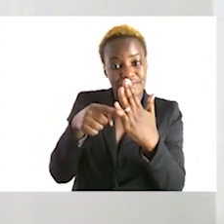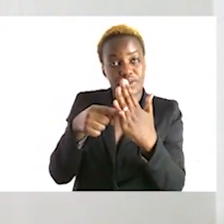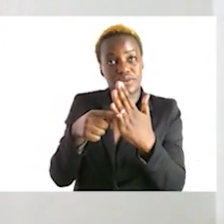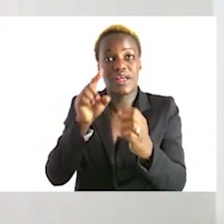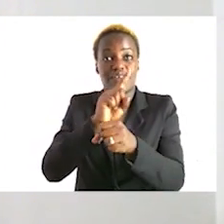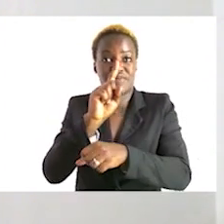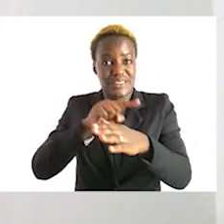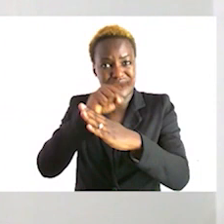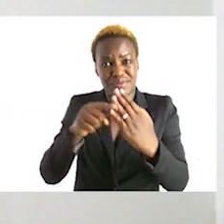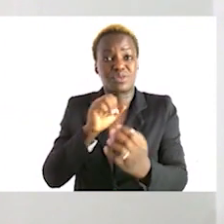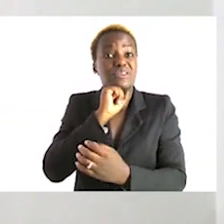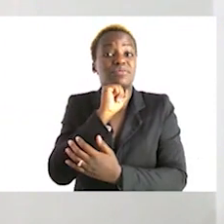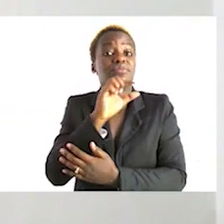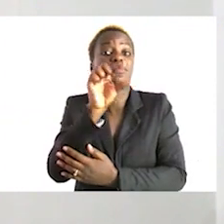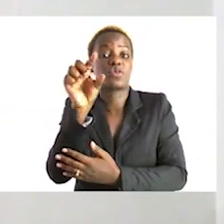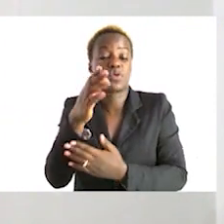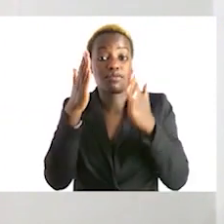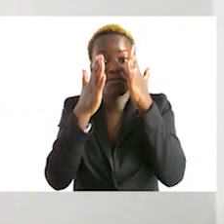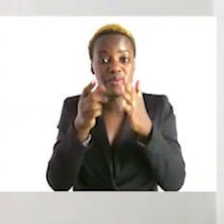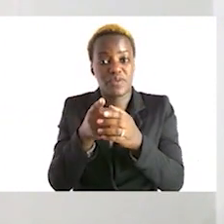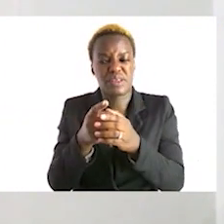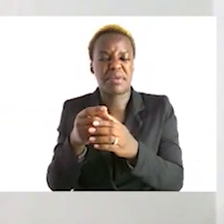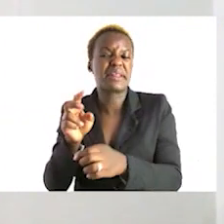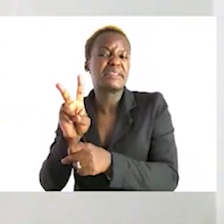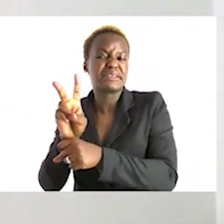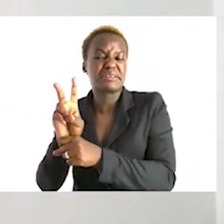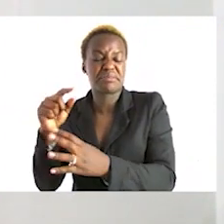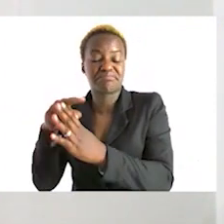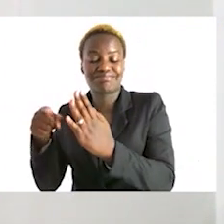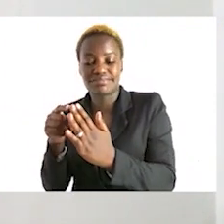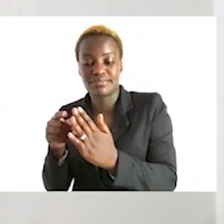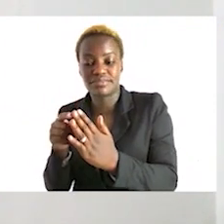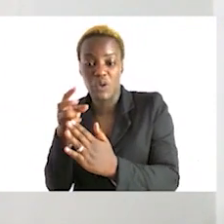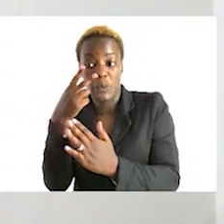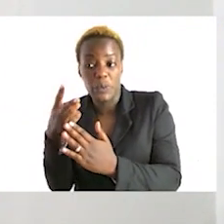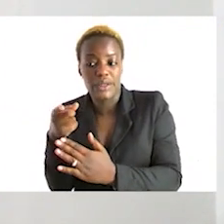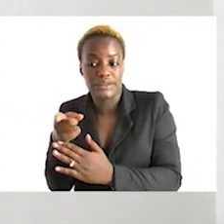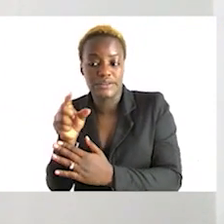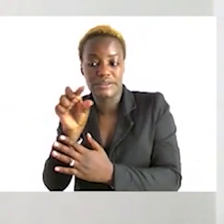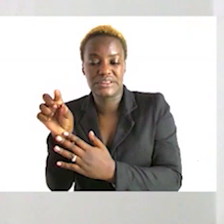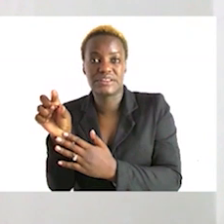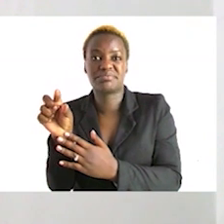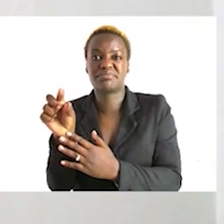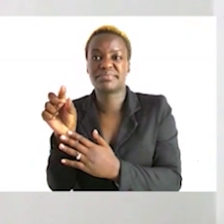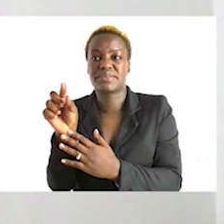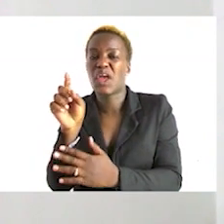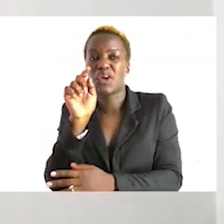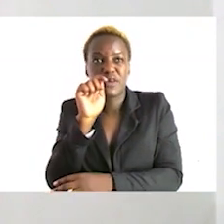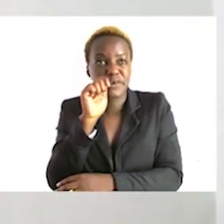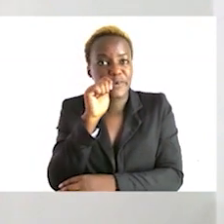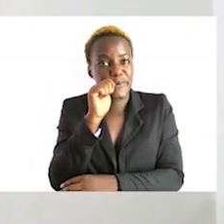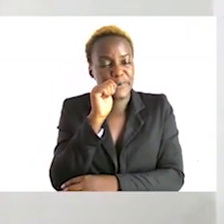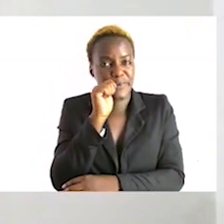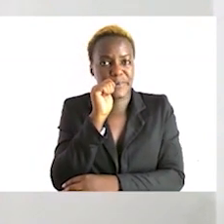vowel sounds that we see. The second vowel sounds that we see in the words are normally the silent